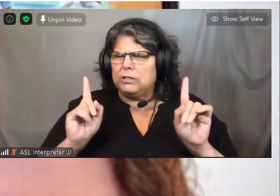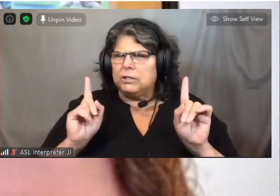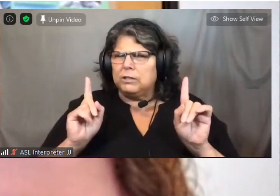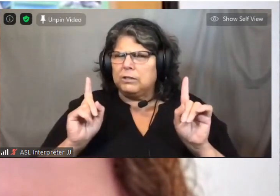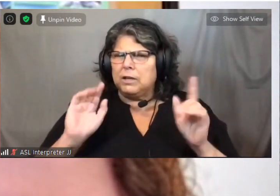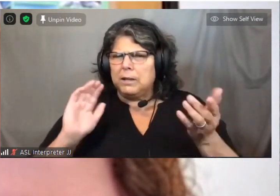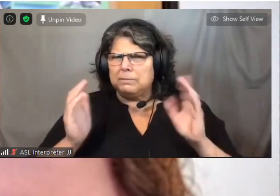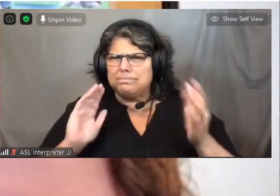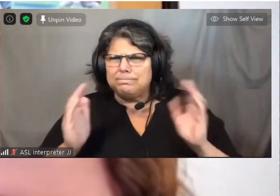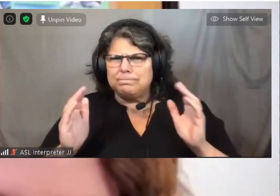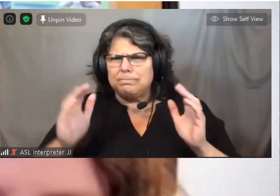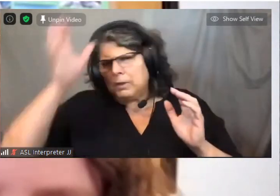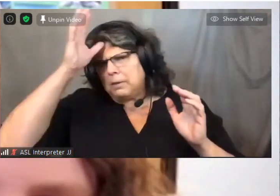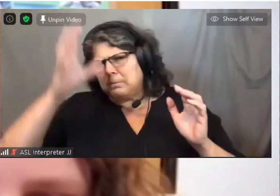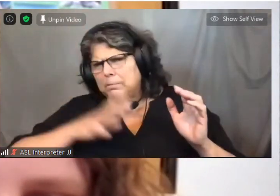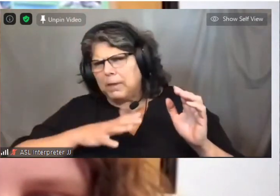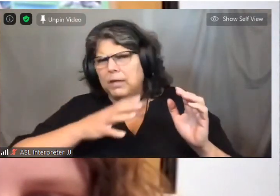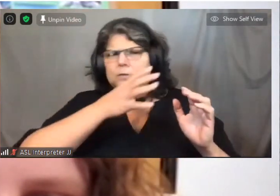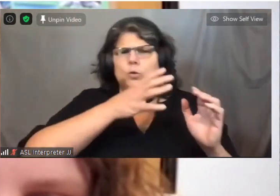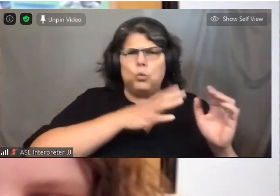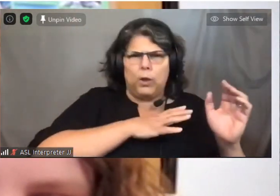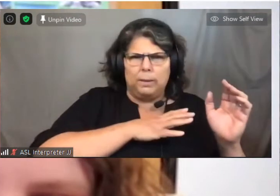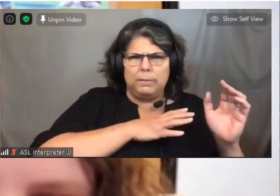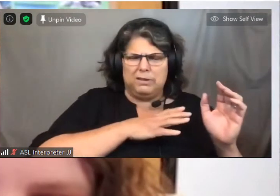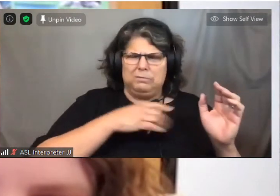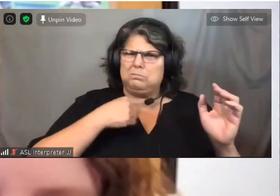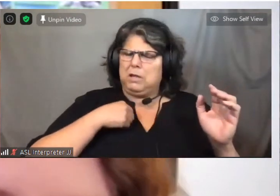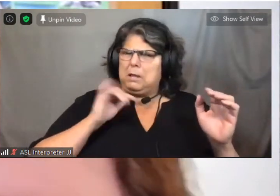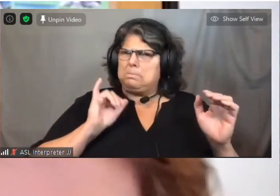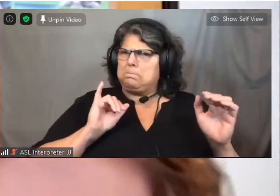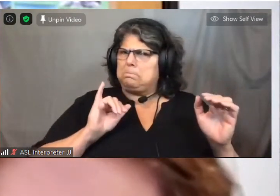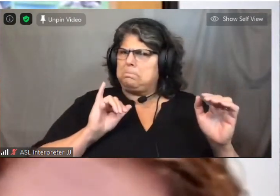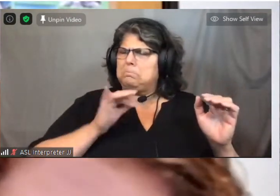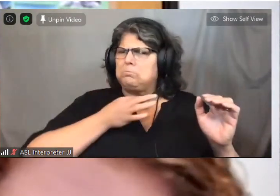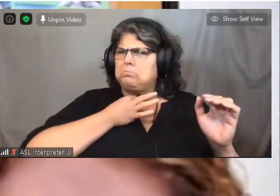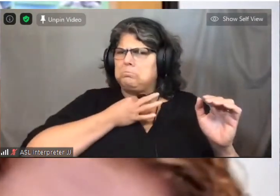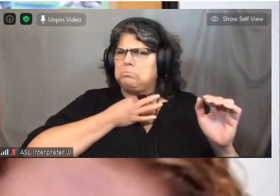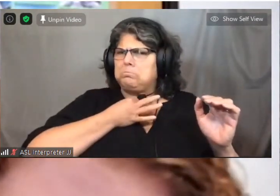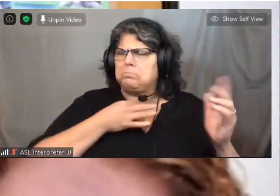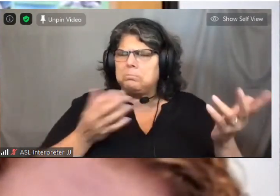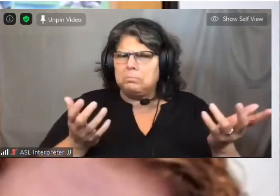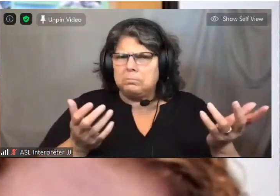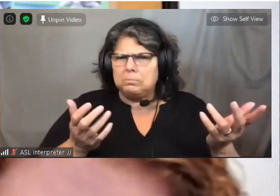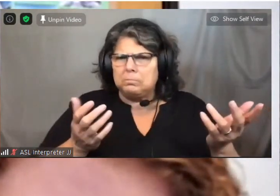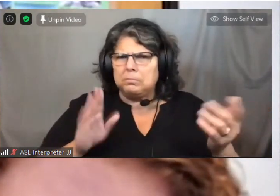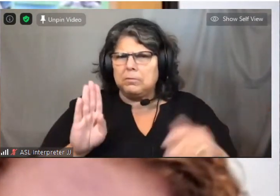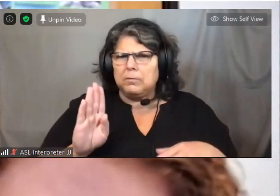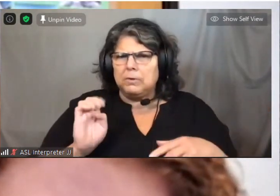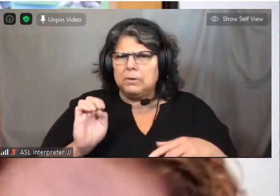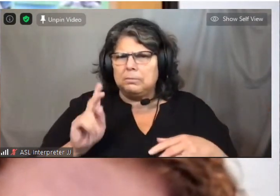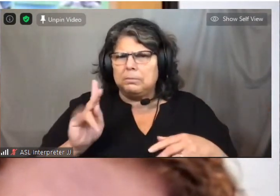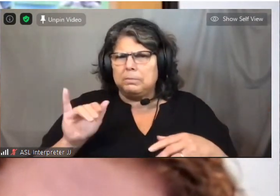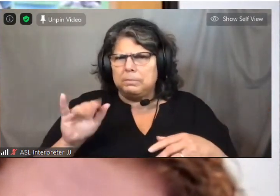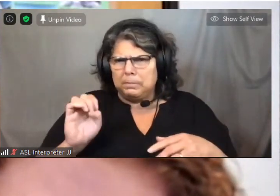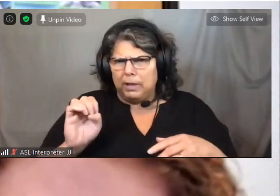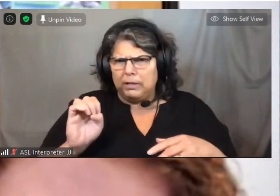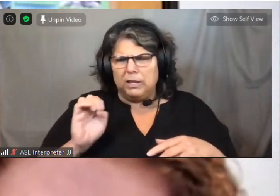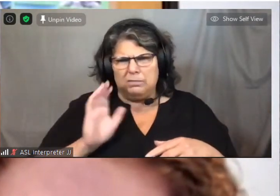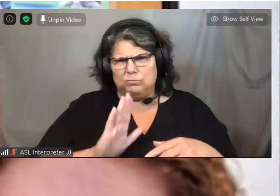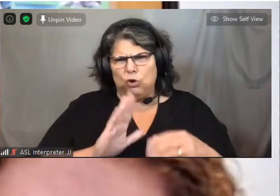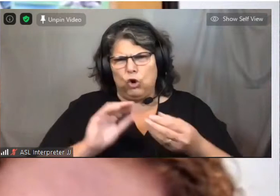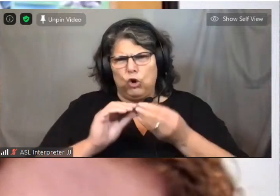and women, I was very interested in Becky's